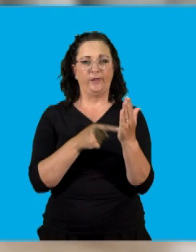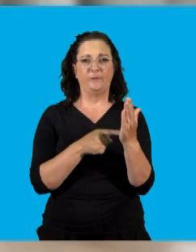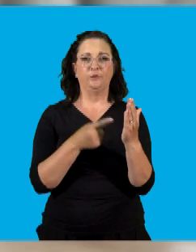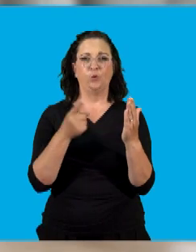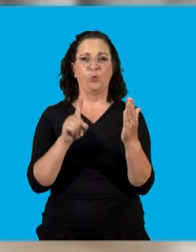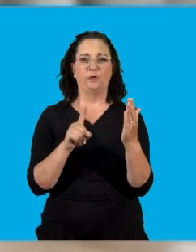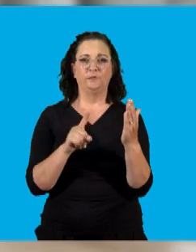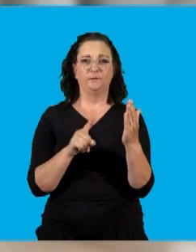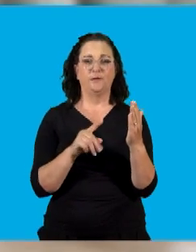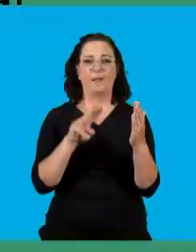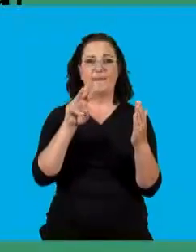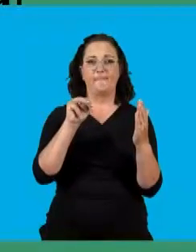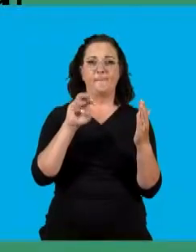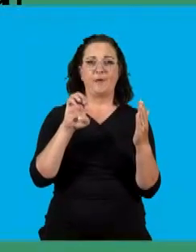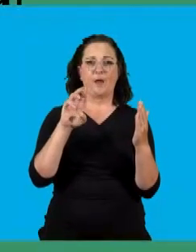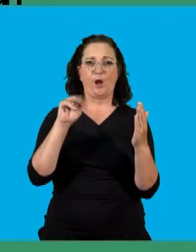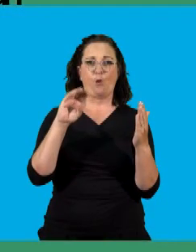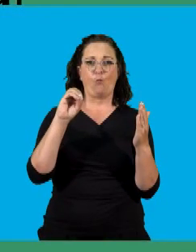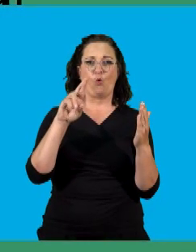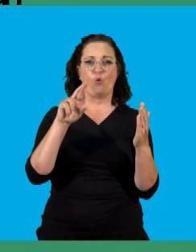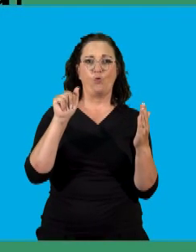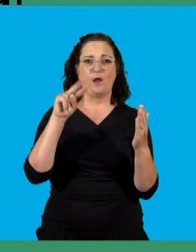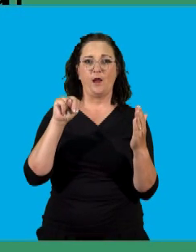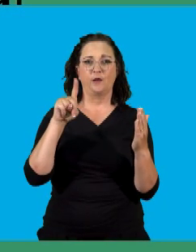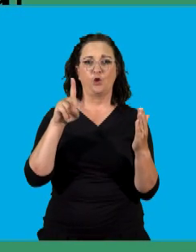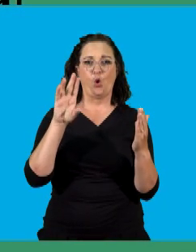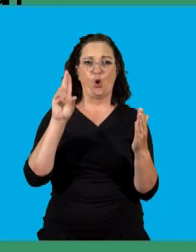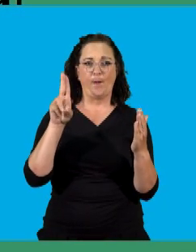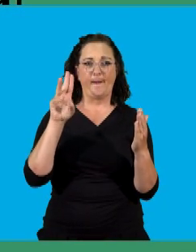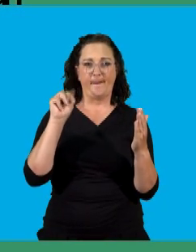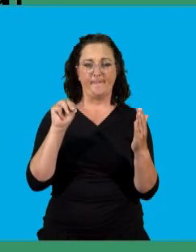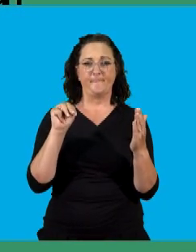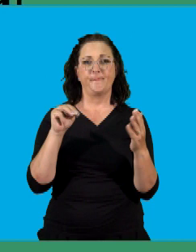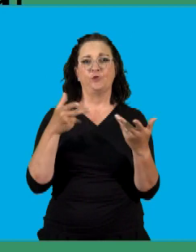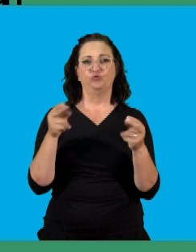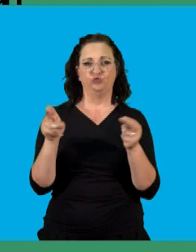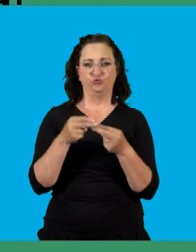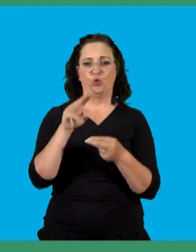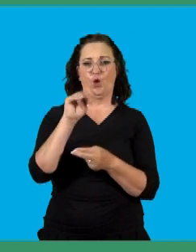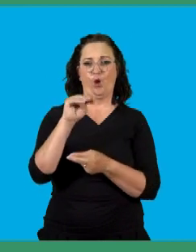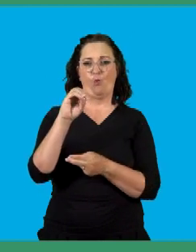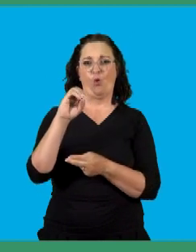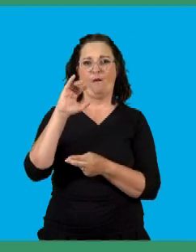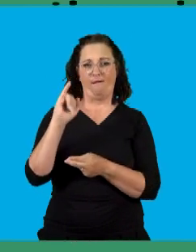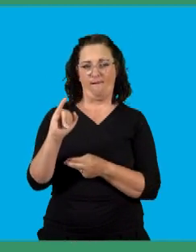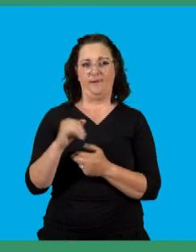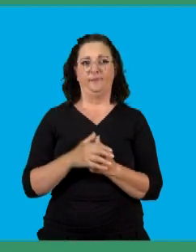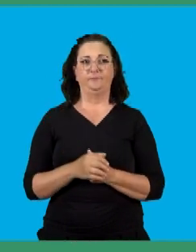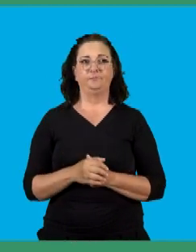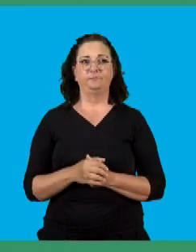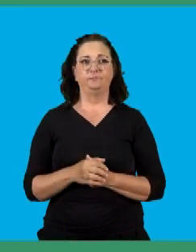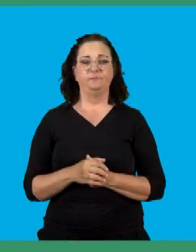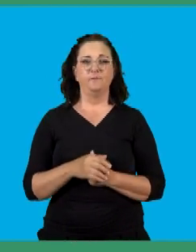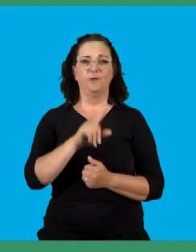is going to be the Memorandum of Incorporation, or the MOI. Let us move on to our